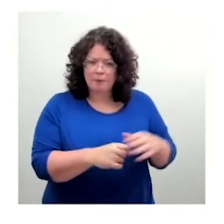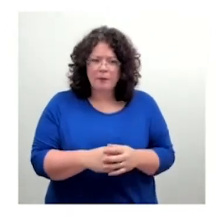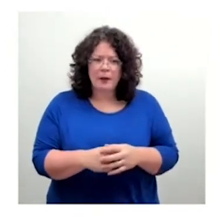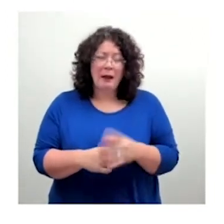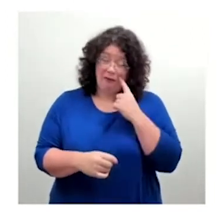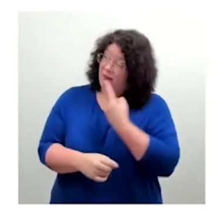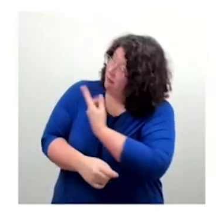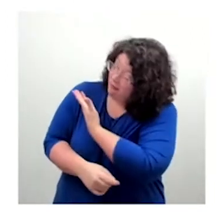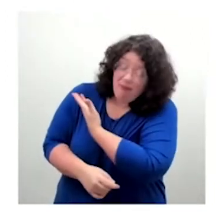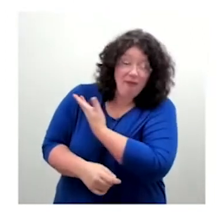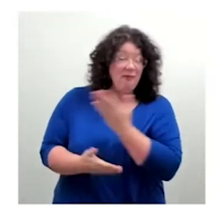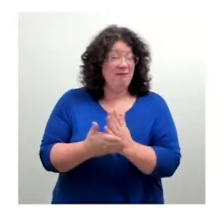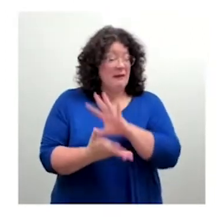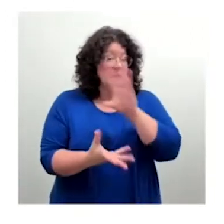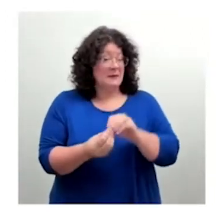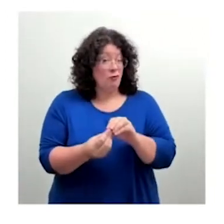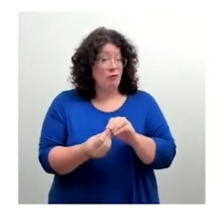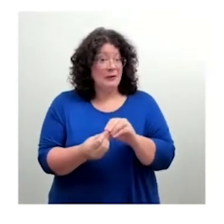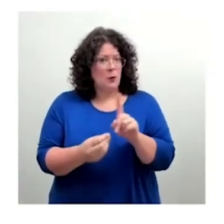disabled people and increase opportunity.